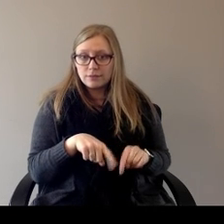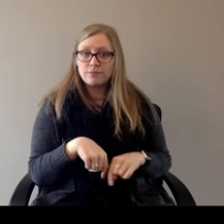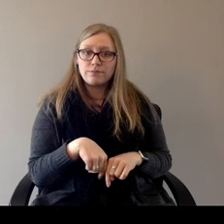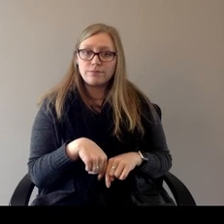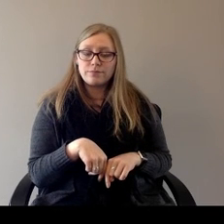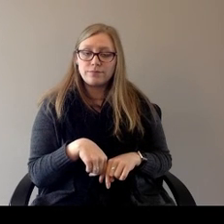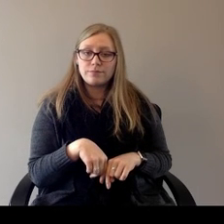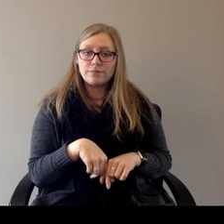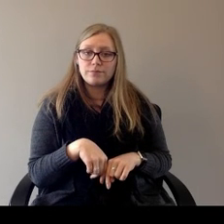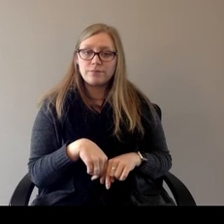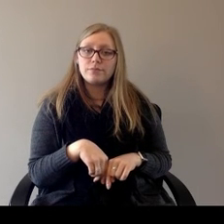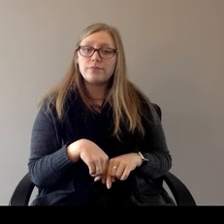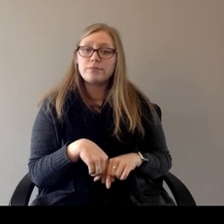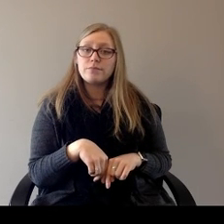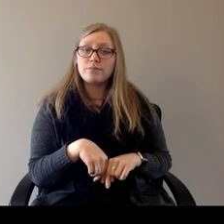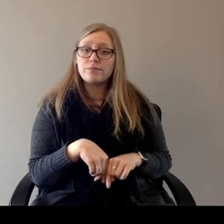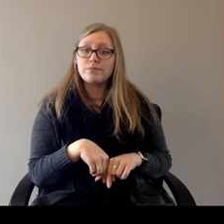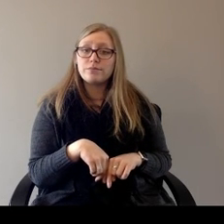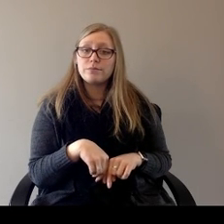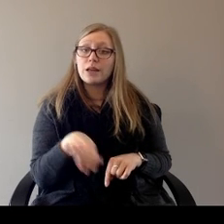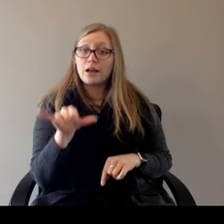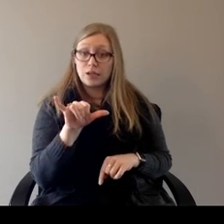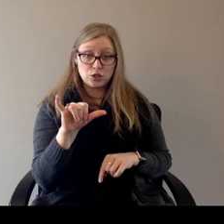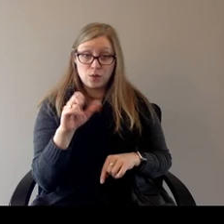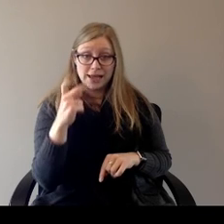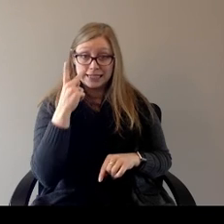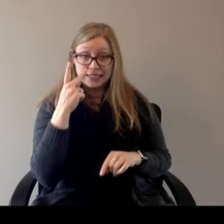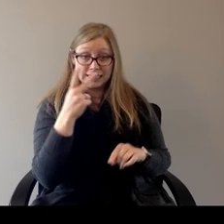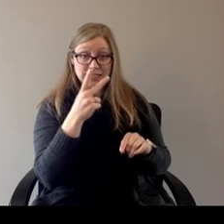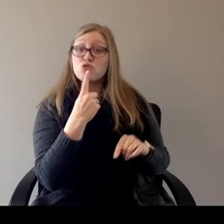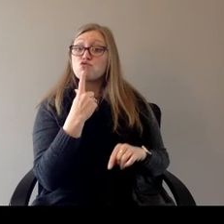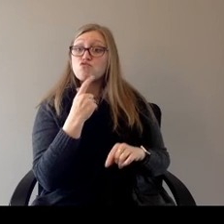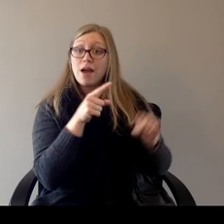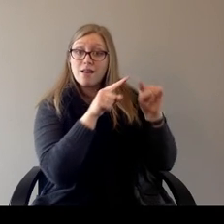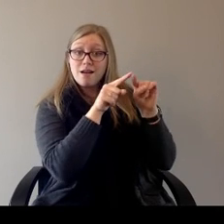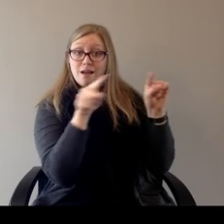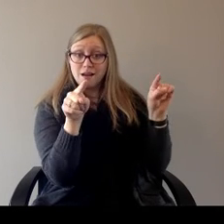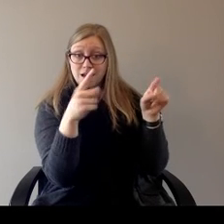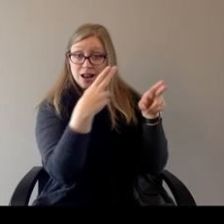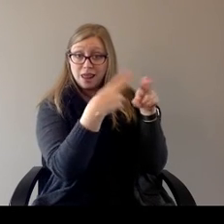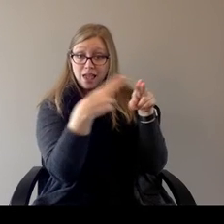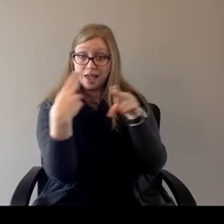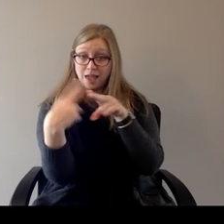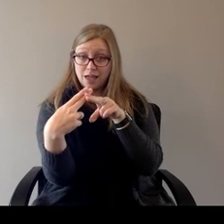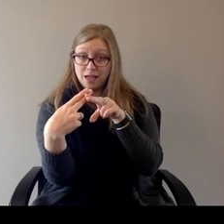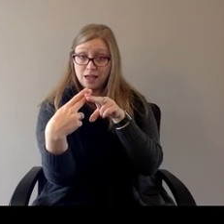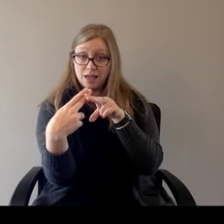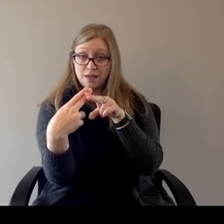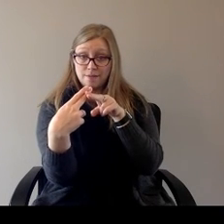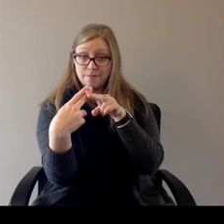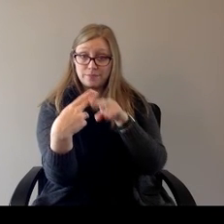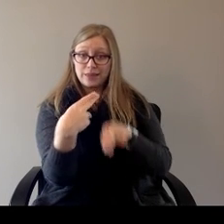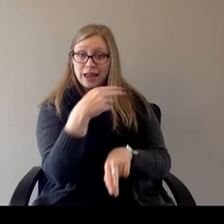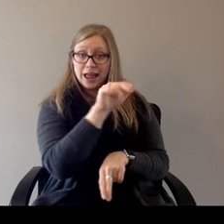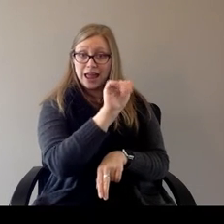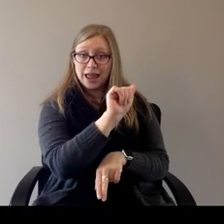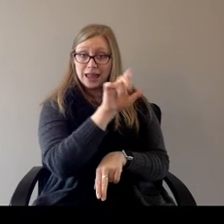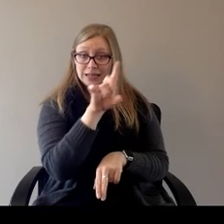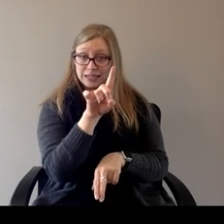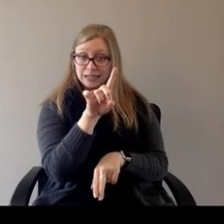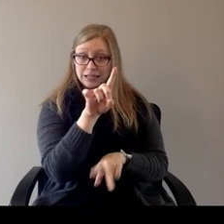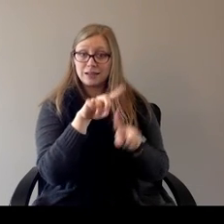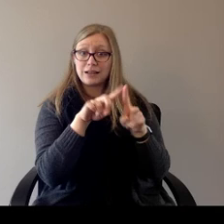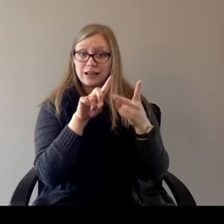I can see that by the naming, AD and CD go together. So I'm going to be expecting